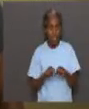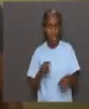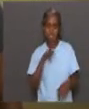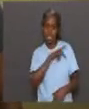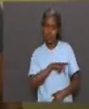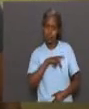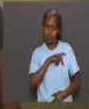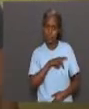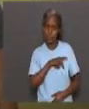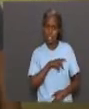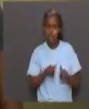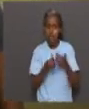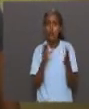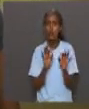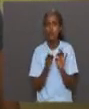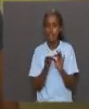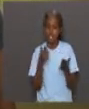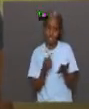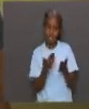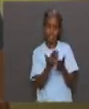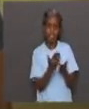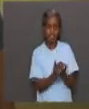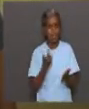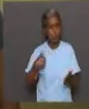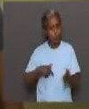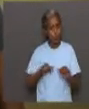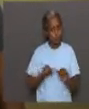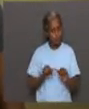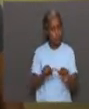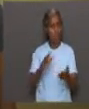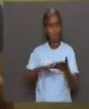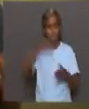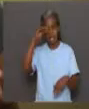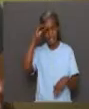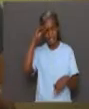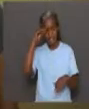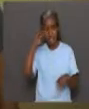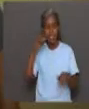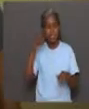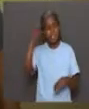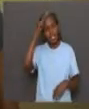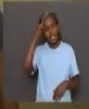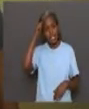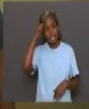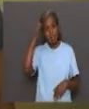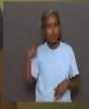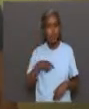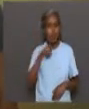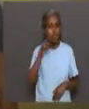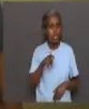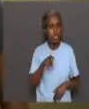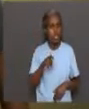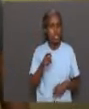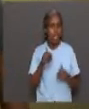properties. In this lesson, we will continue to learn the theorems we need